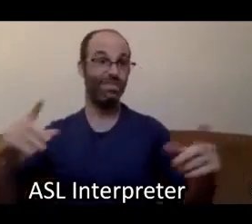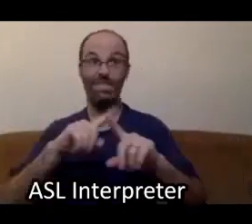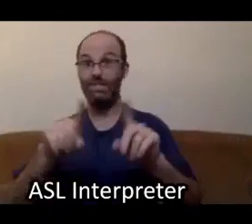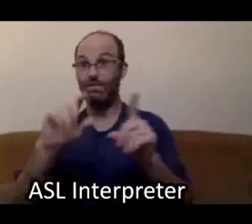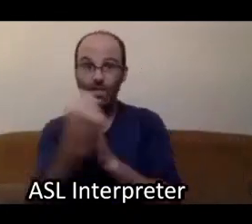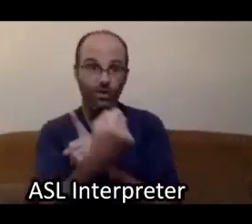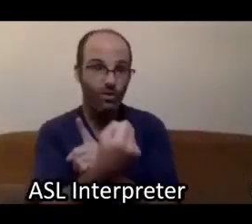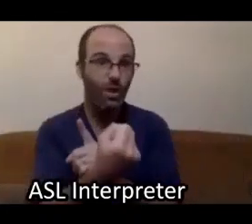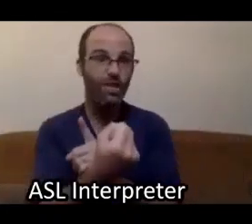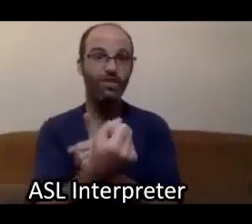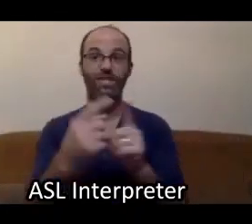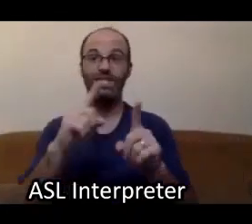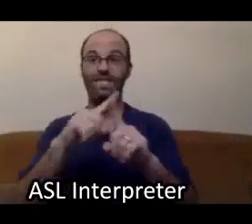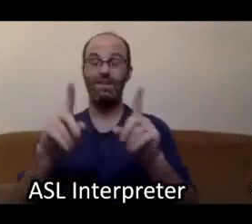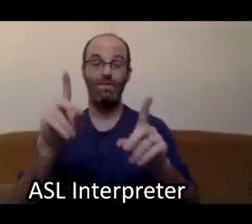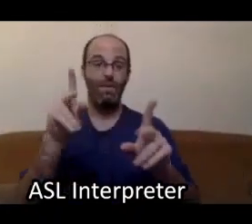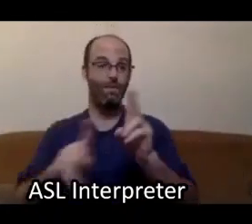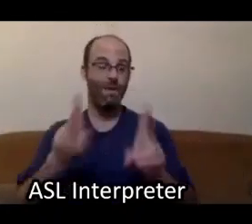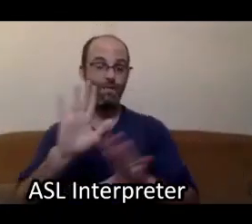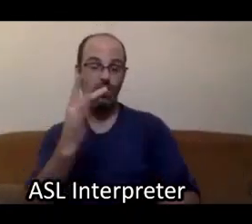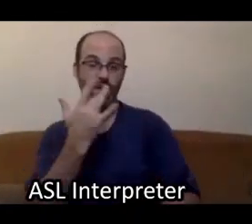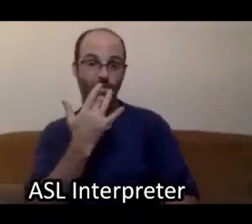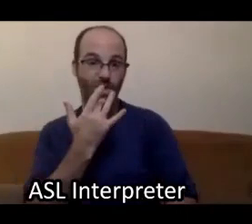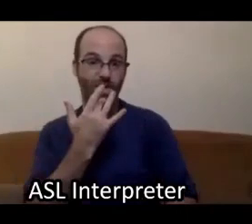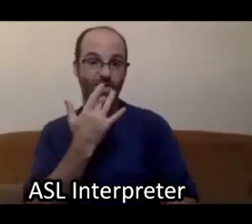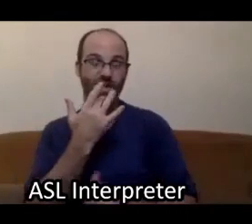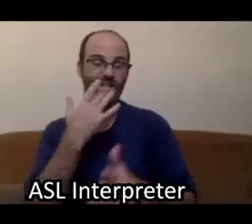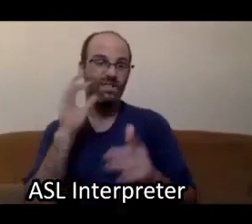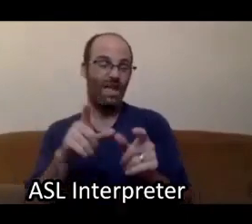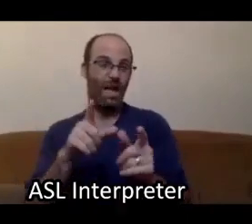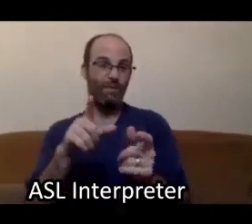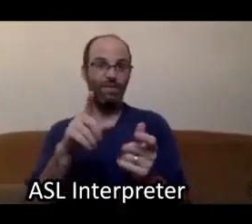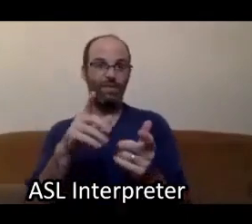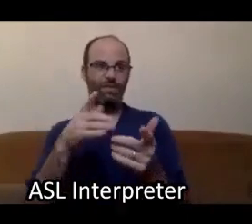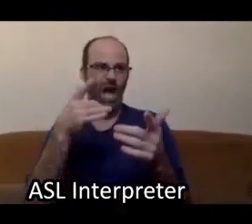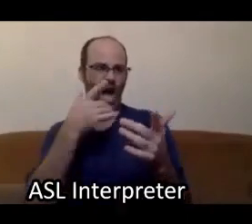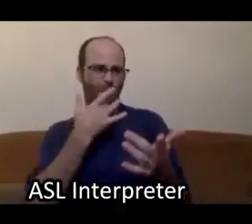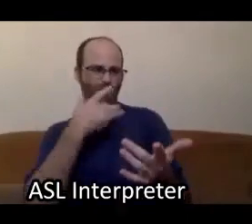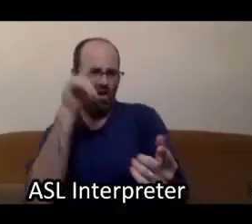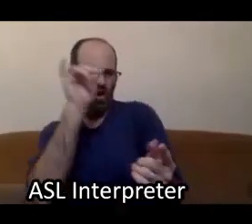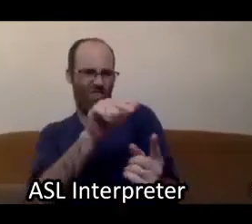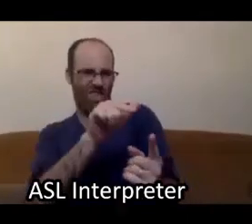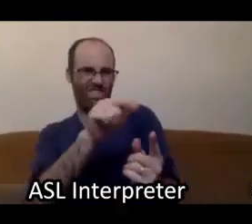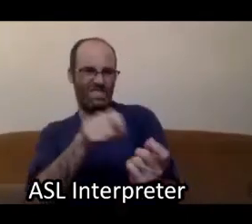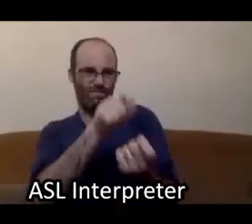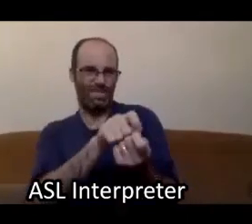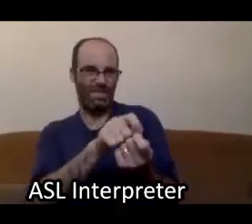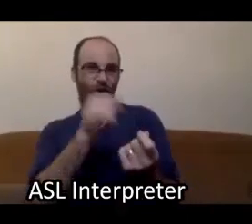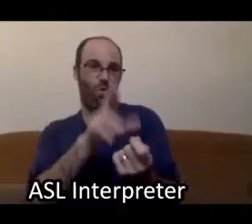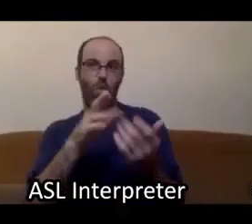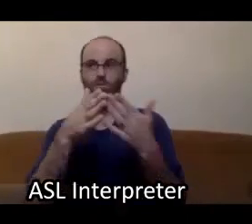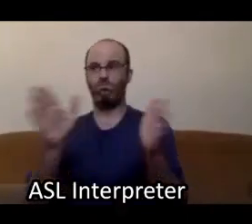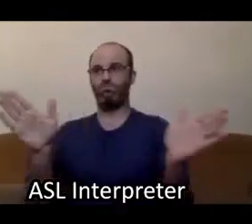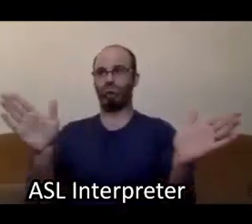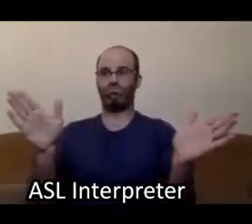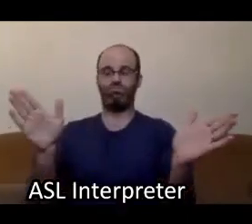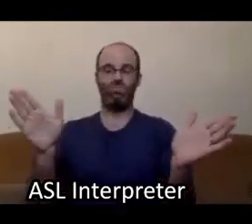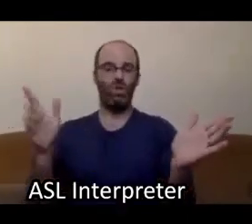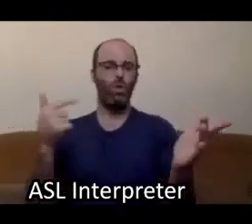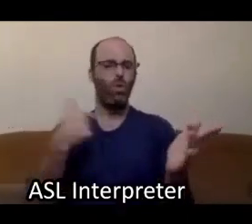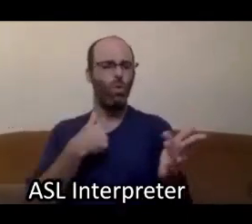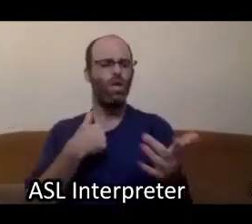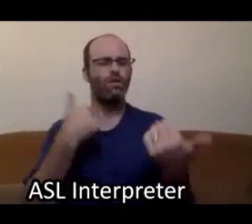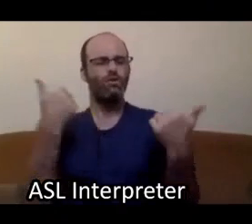really. It can be very specific or very broad. But definitely making a game, we try to make our games